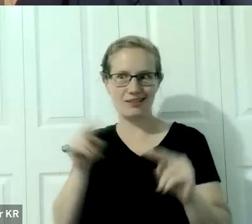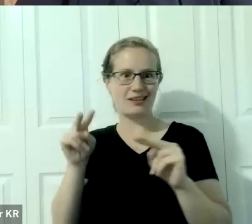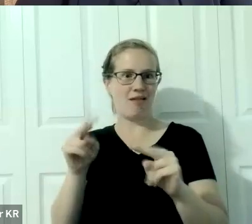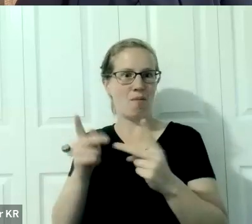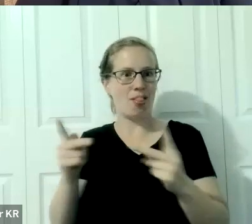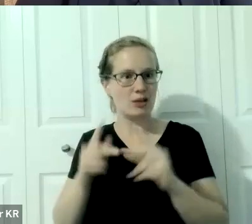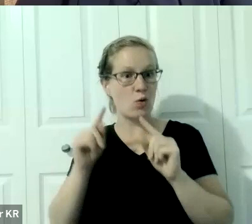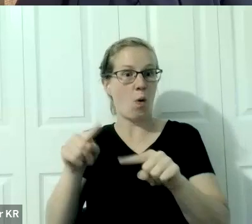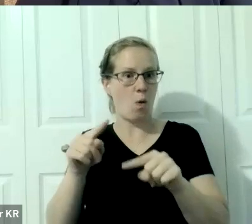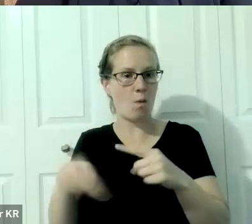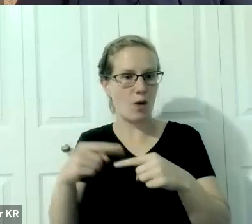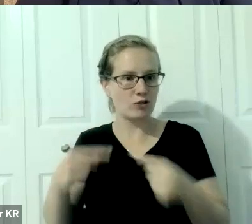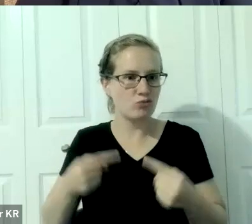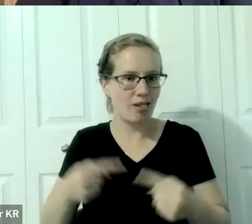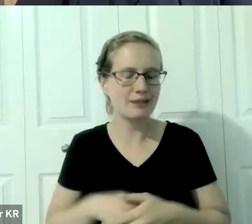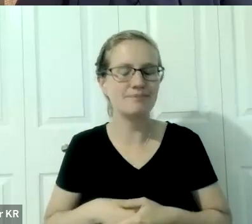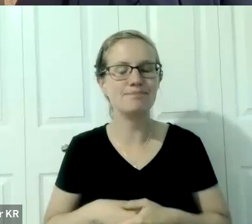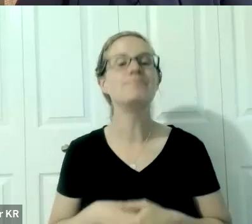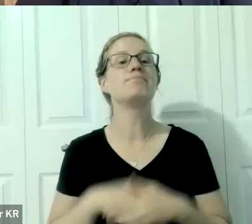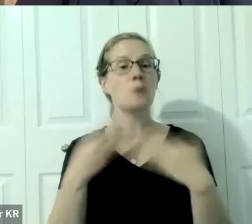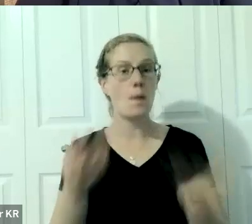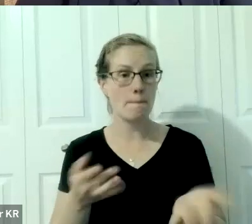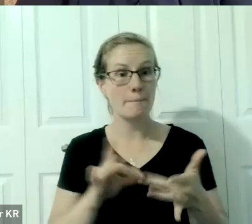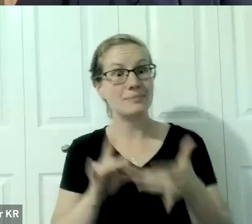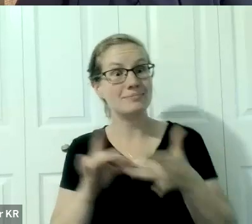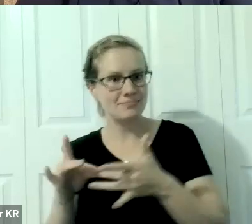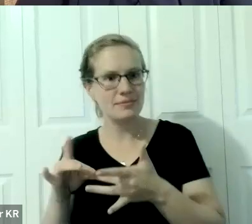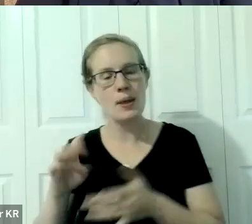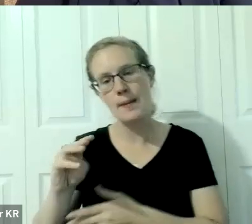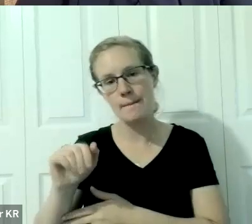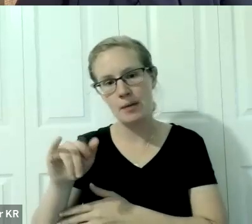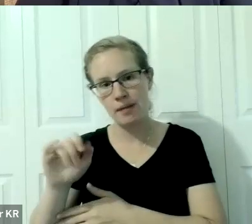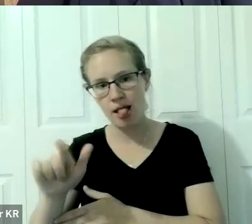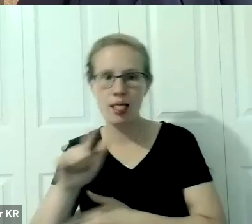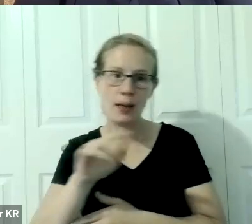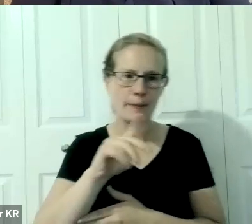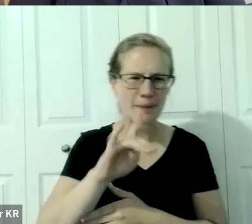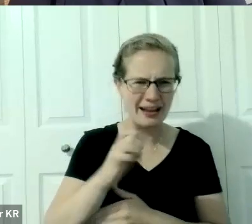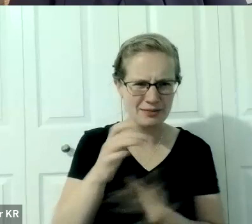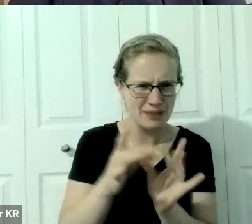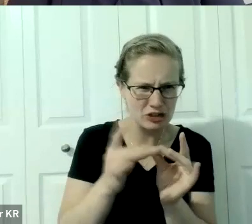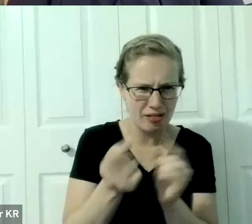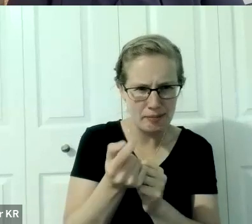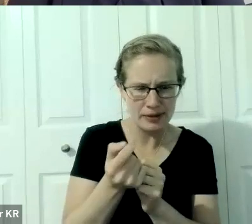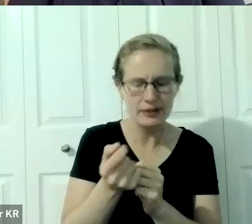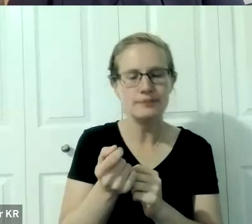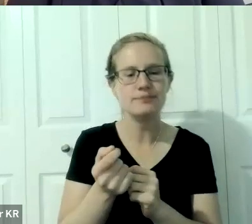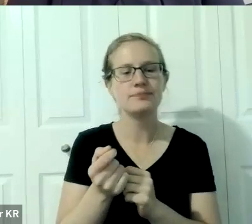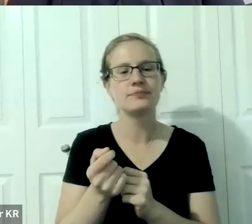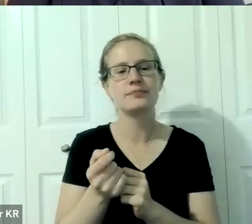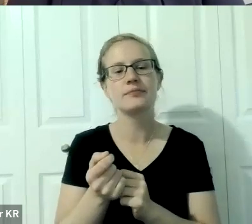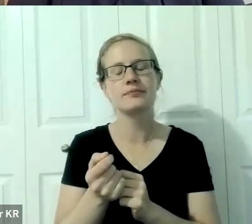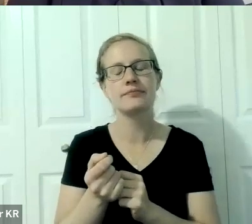this. So on that note, what are some of the things that Mary Bell and Mike, you talked about a little bit in your personal